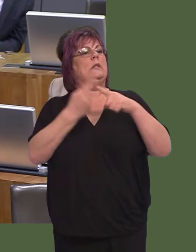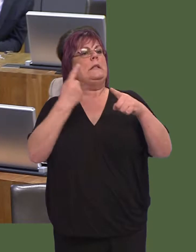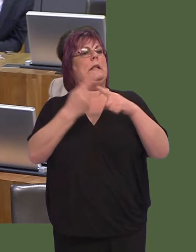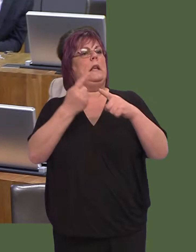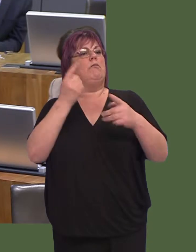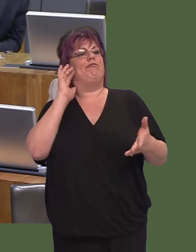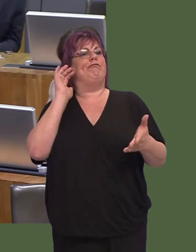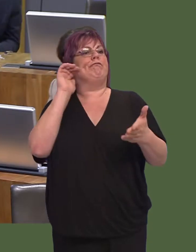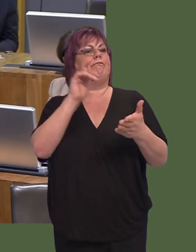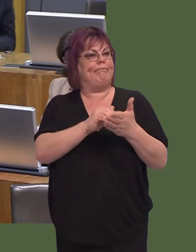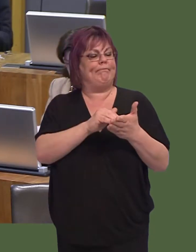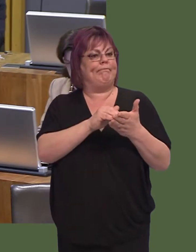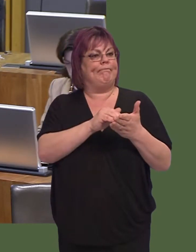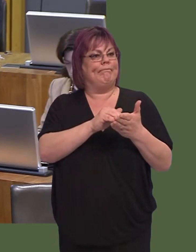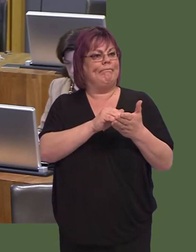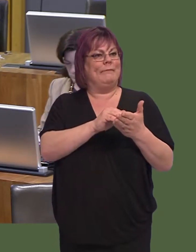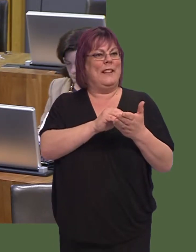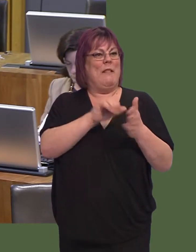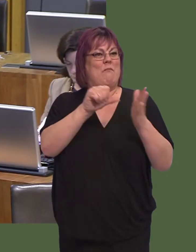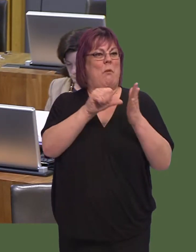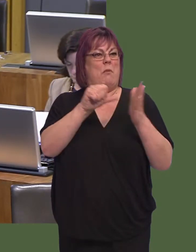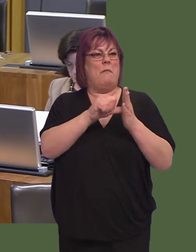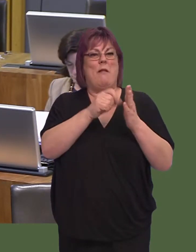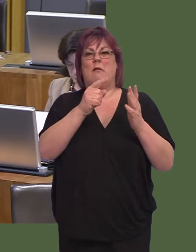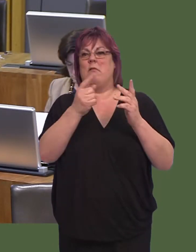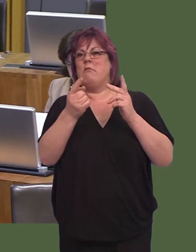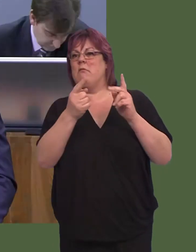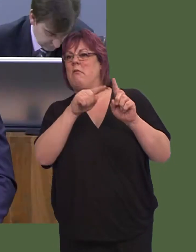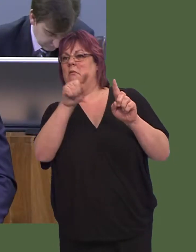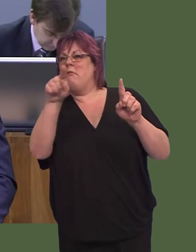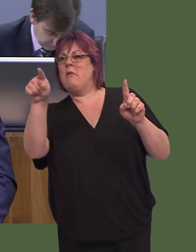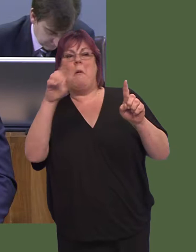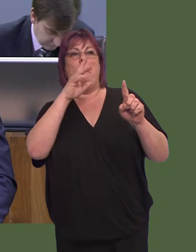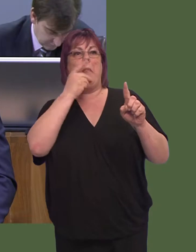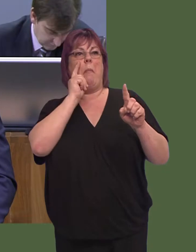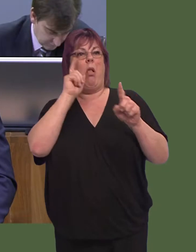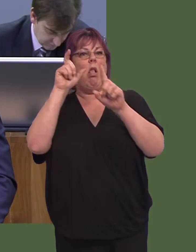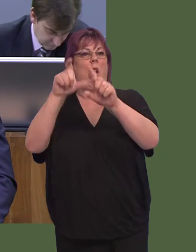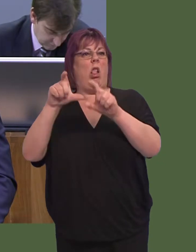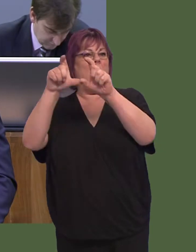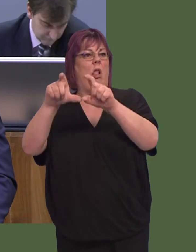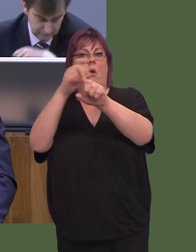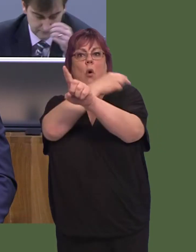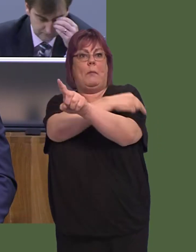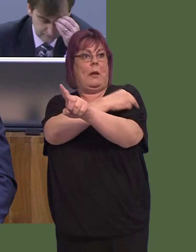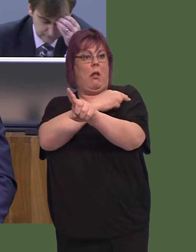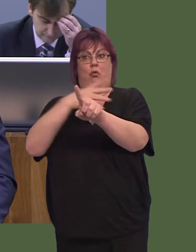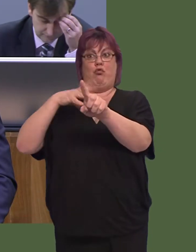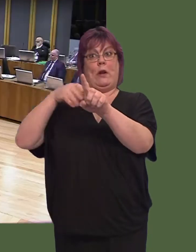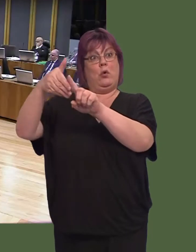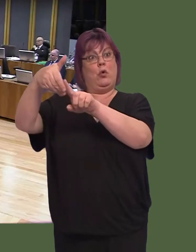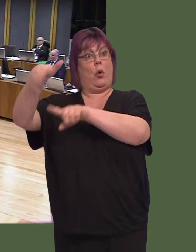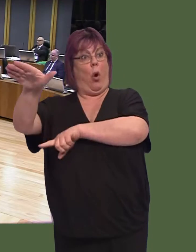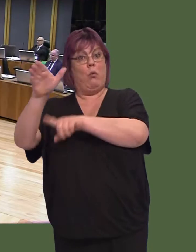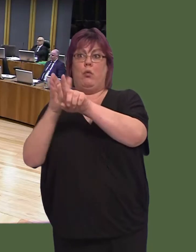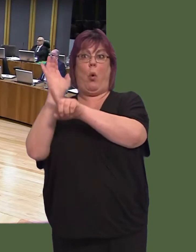are affected indirectly by delayed transfers of care, for example, where people are unable to leave a hospital when they are